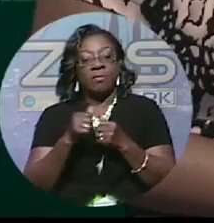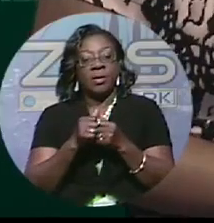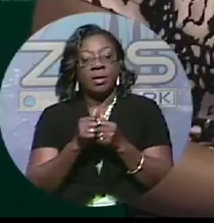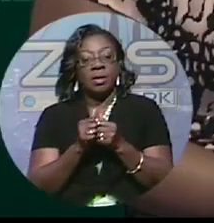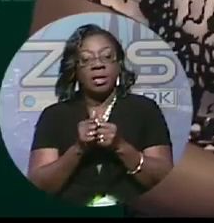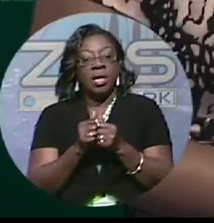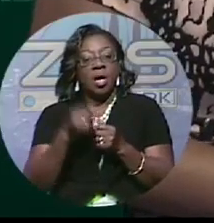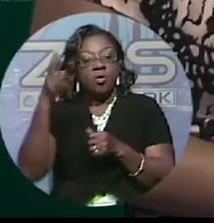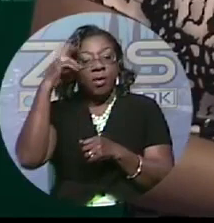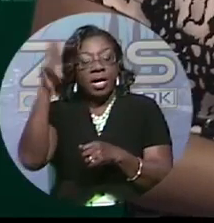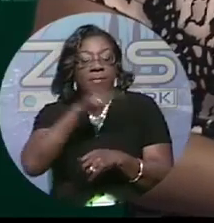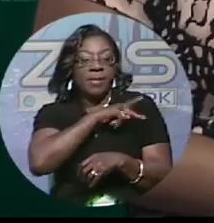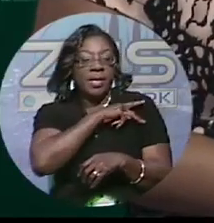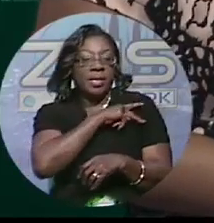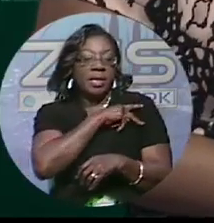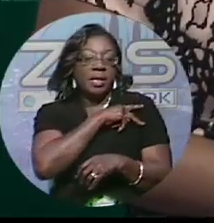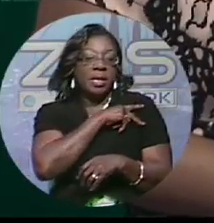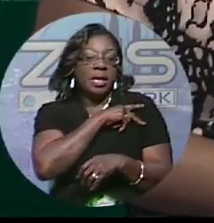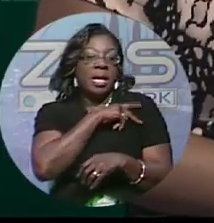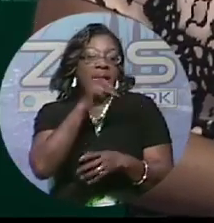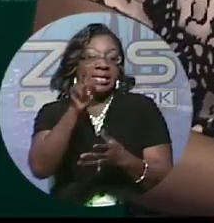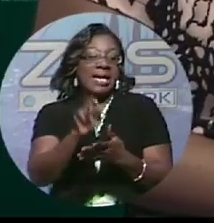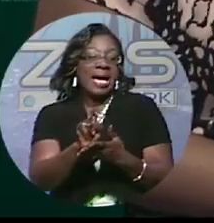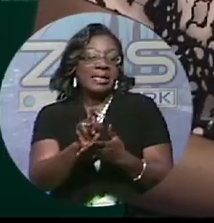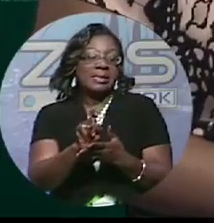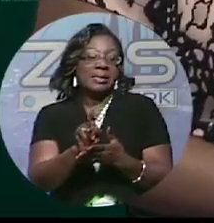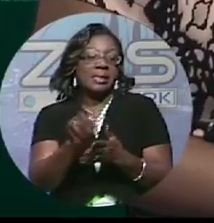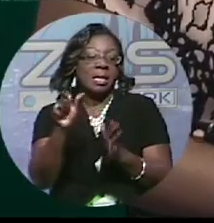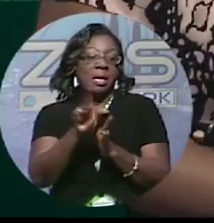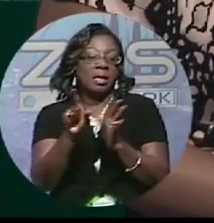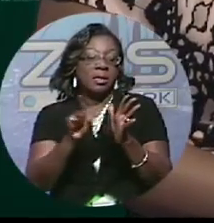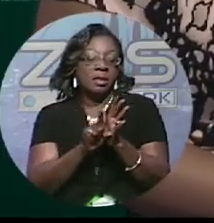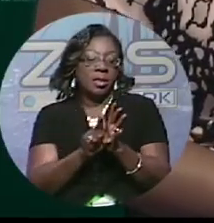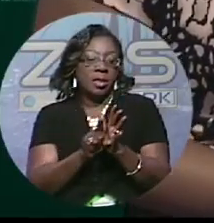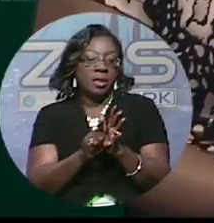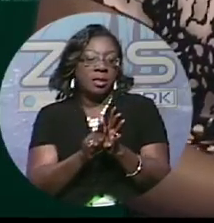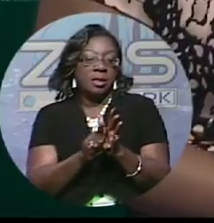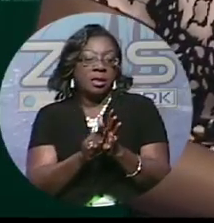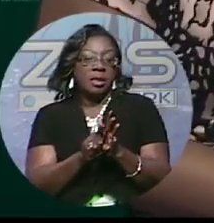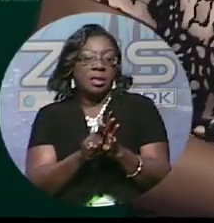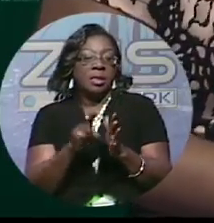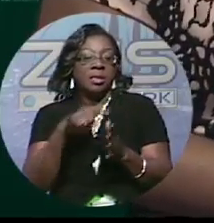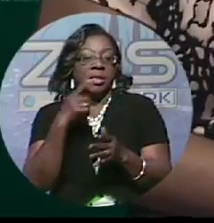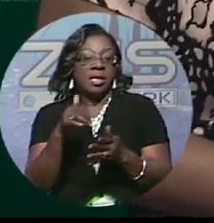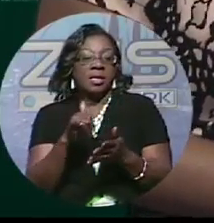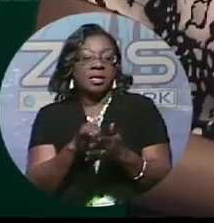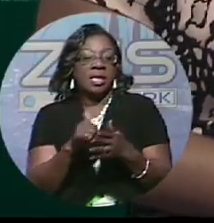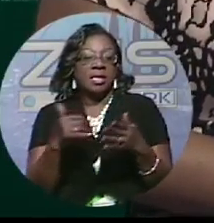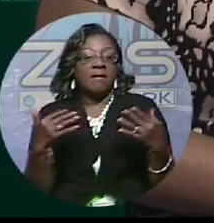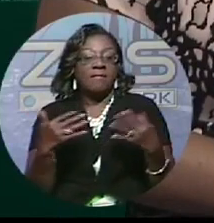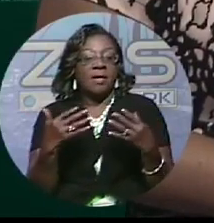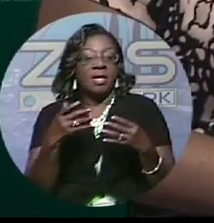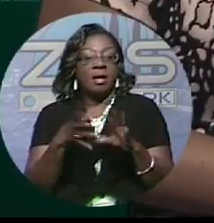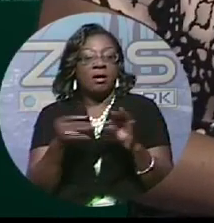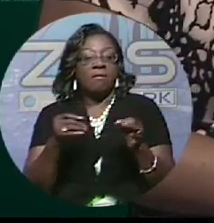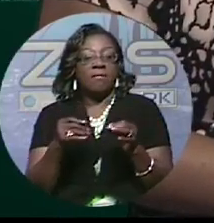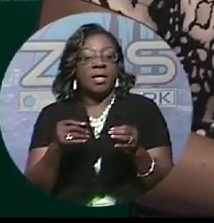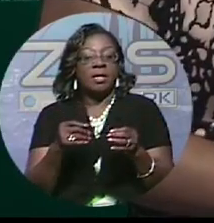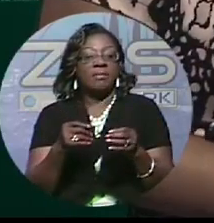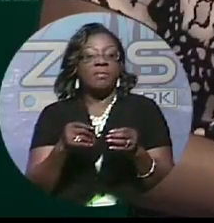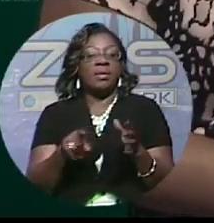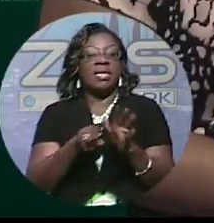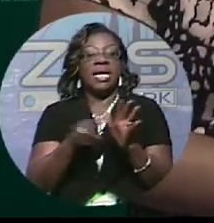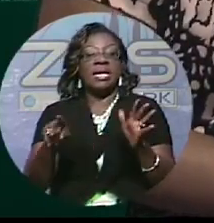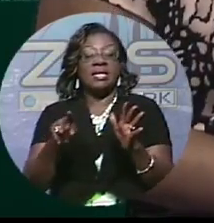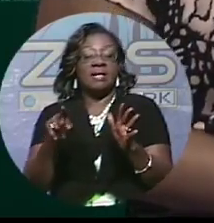Ryan Pinder, a U.S. tax attorney and partner at Graham Thompson & Co., allayed fears of the possible negative